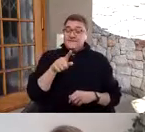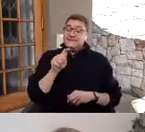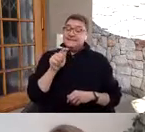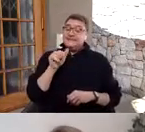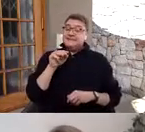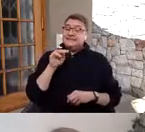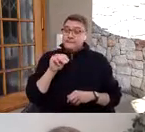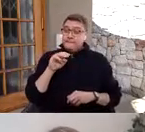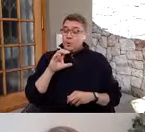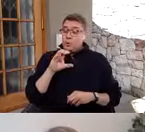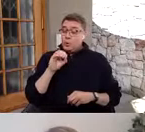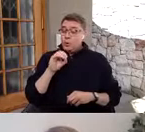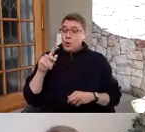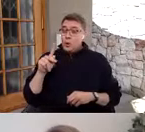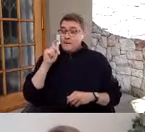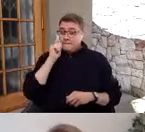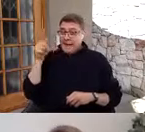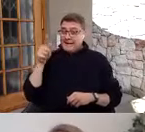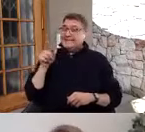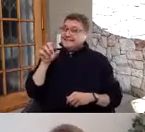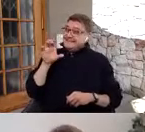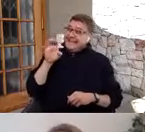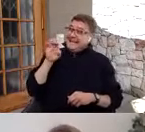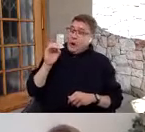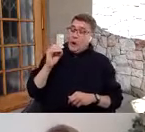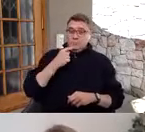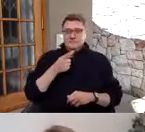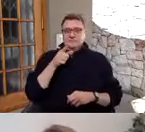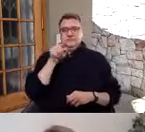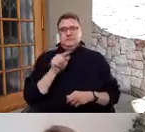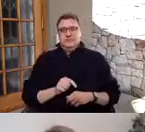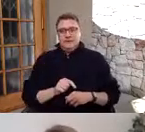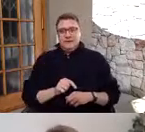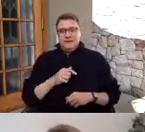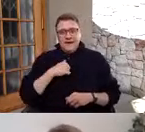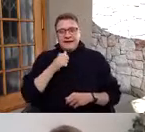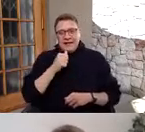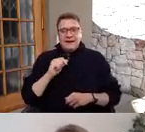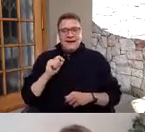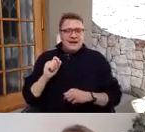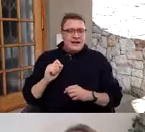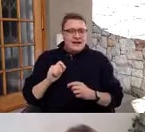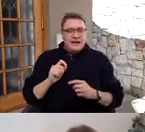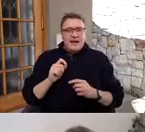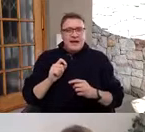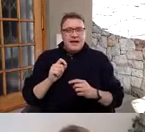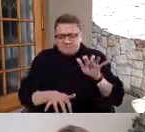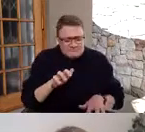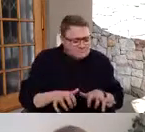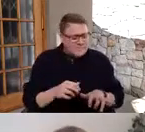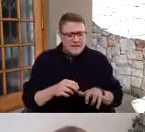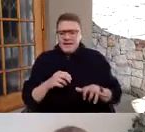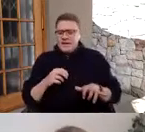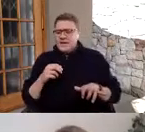Apple, is promoting accessibility. When they run Everyone Can Code programs in deaf and blind schools, he's there,